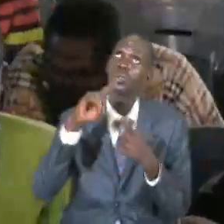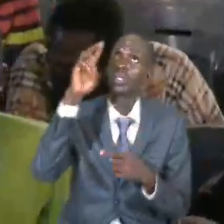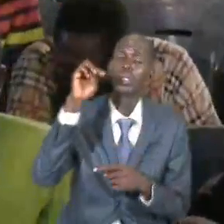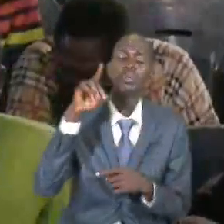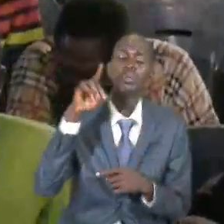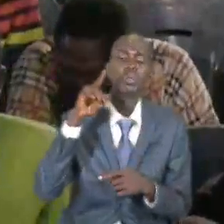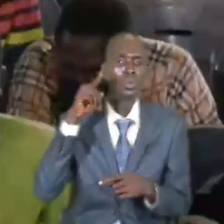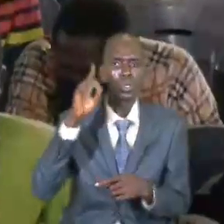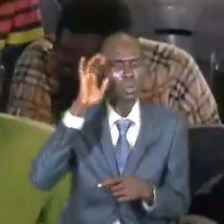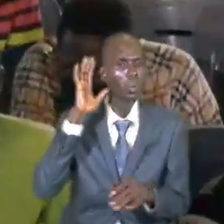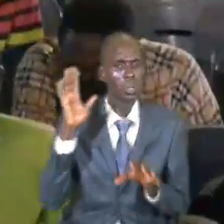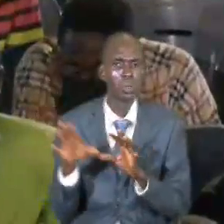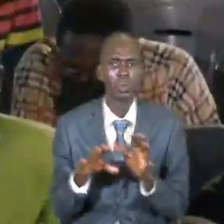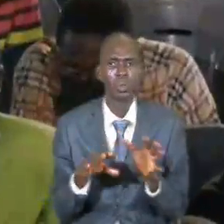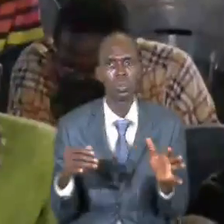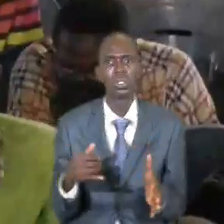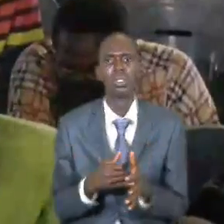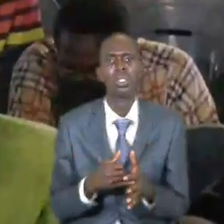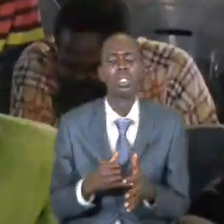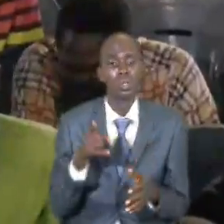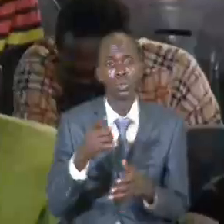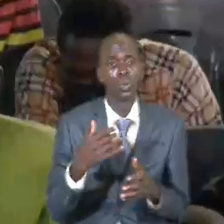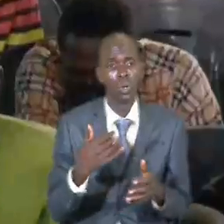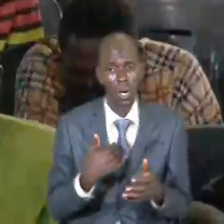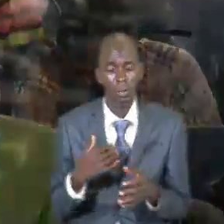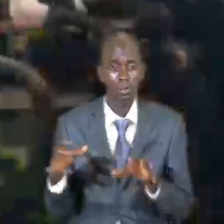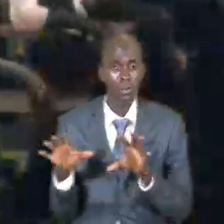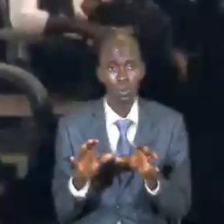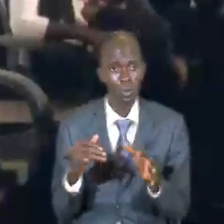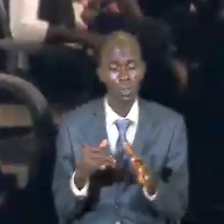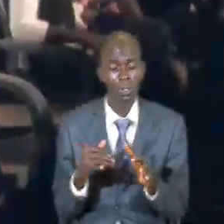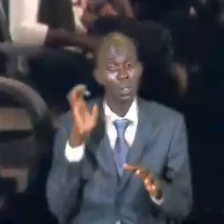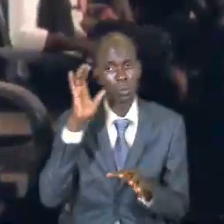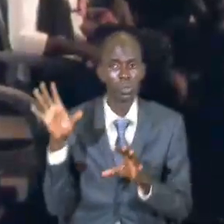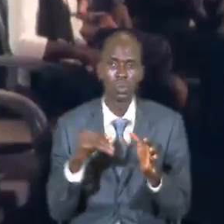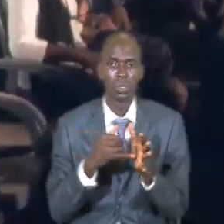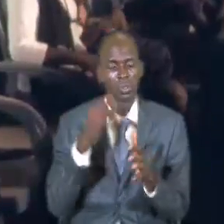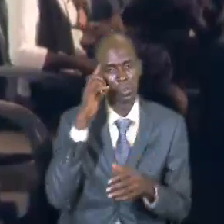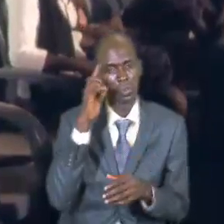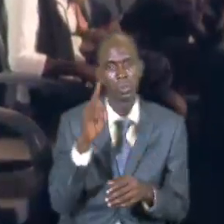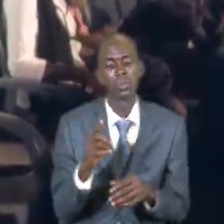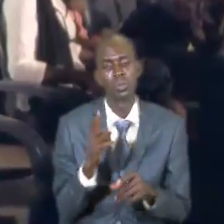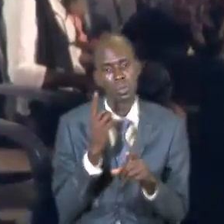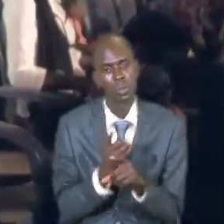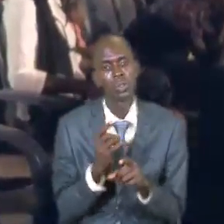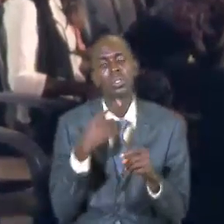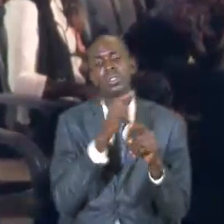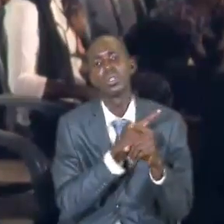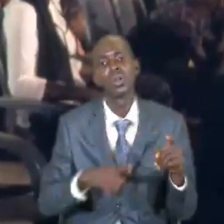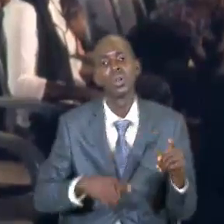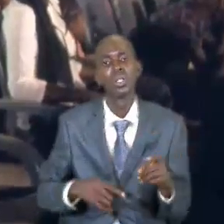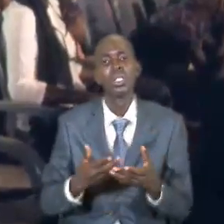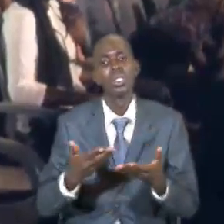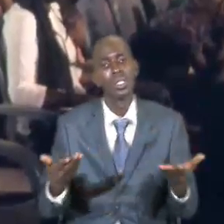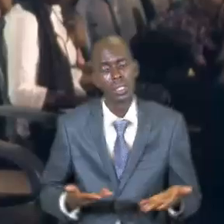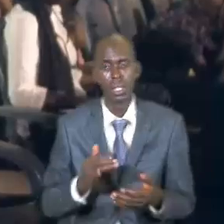have come, he's going to do it in your life. Tell the Lord, Lord, here I am, here I am, here I am.